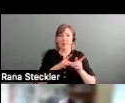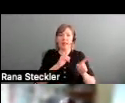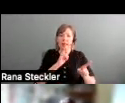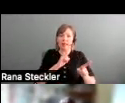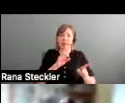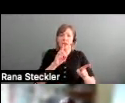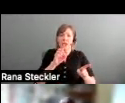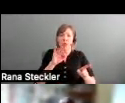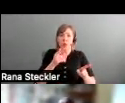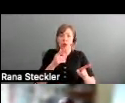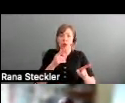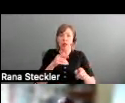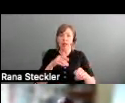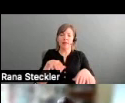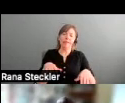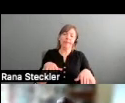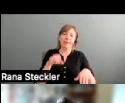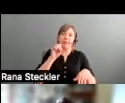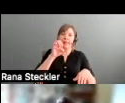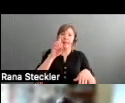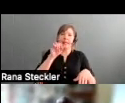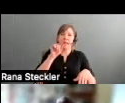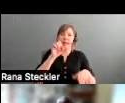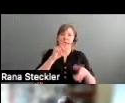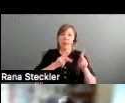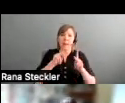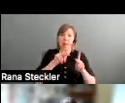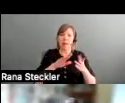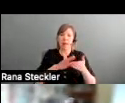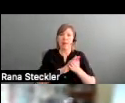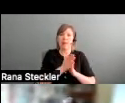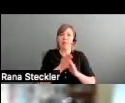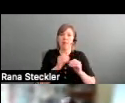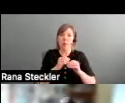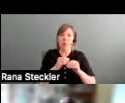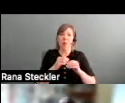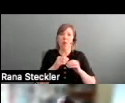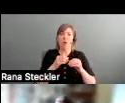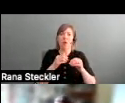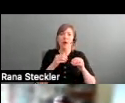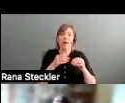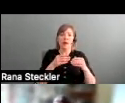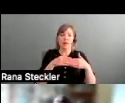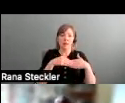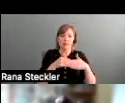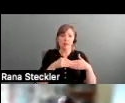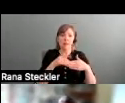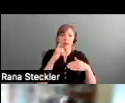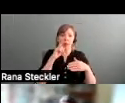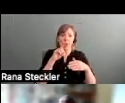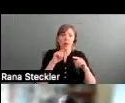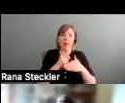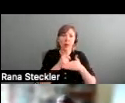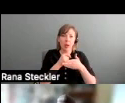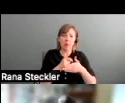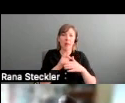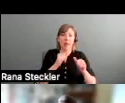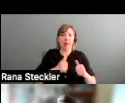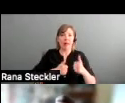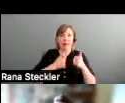that kind of sedates people, and the point was to make them more amenable to things like group therapy, to make them more amenable to live in an